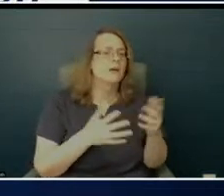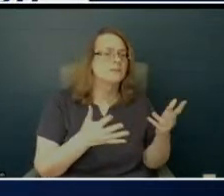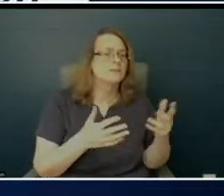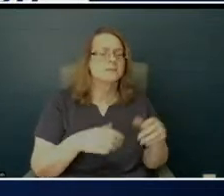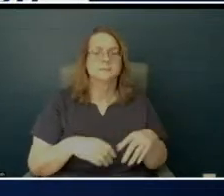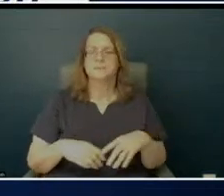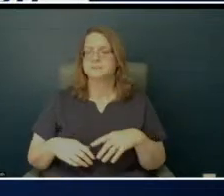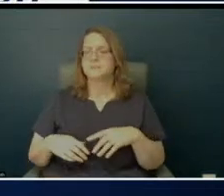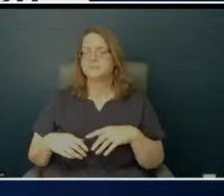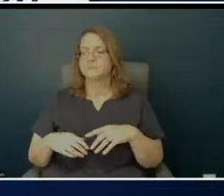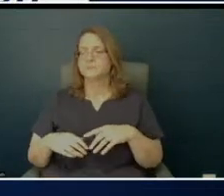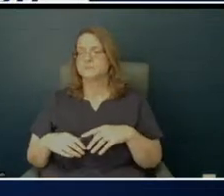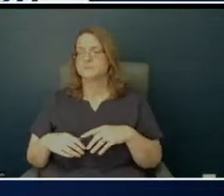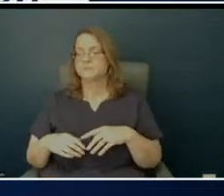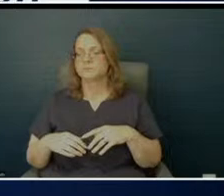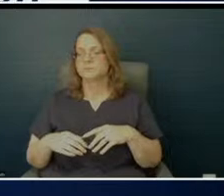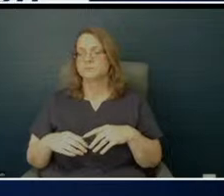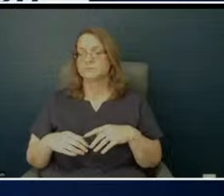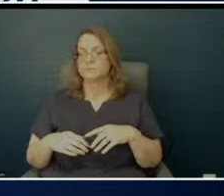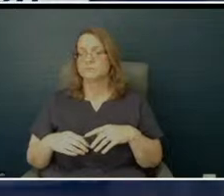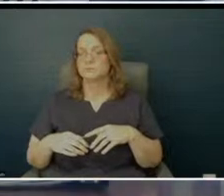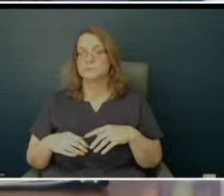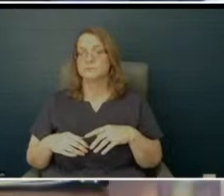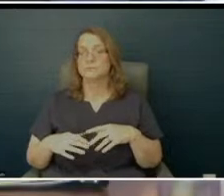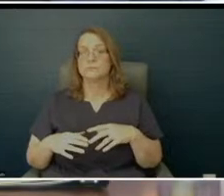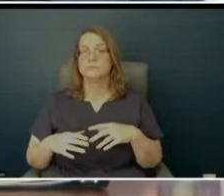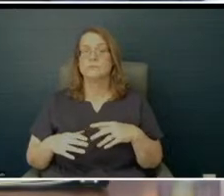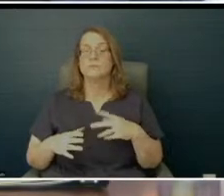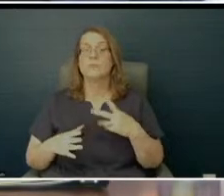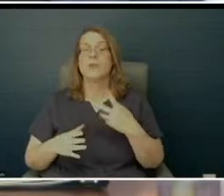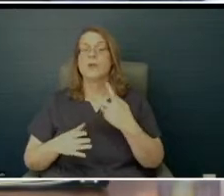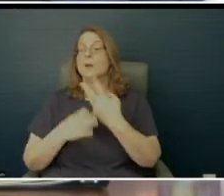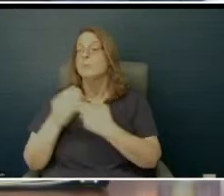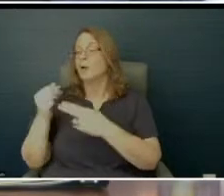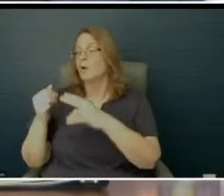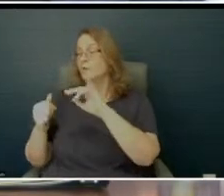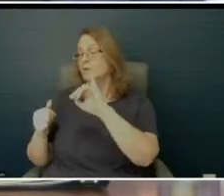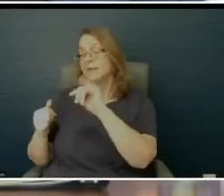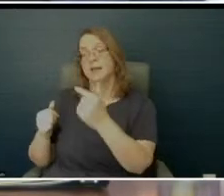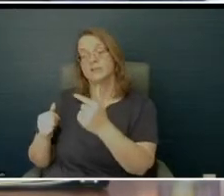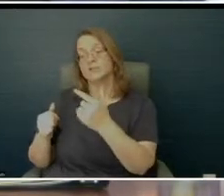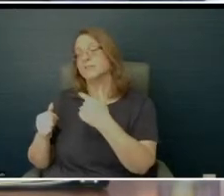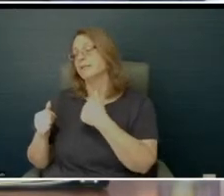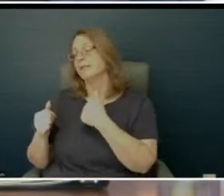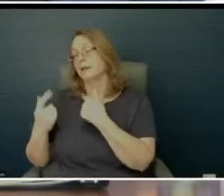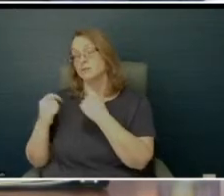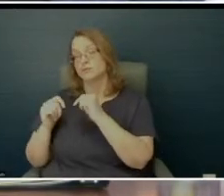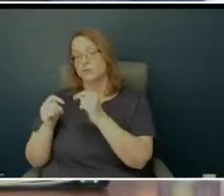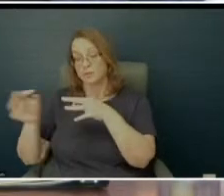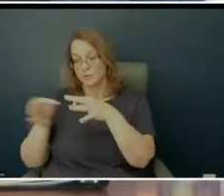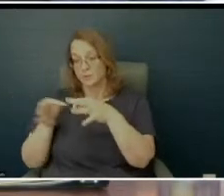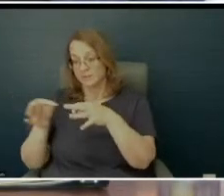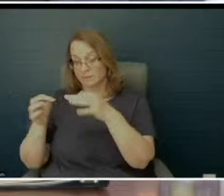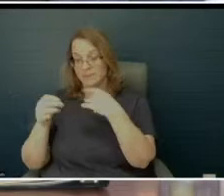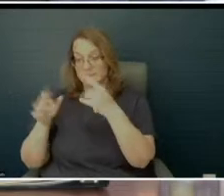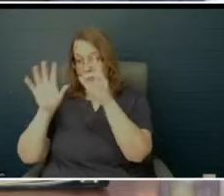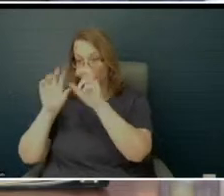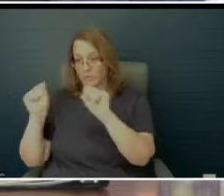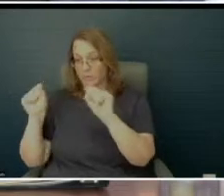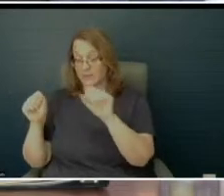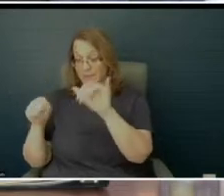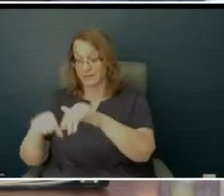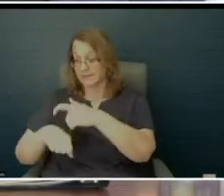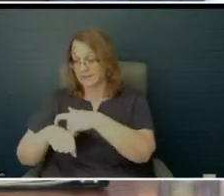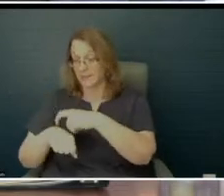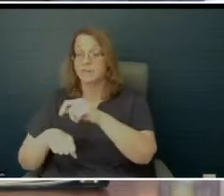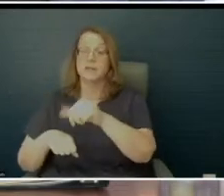both the acting AG and I tried to explain to the president on this occasion and on several other occasions